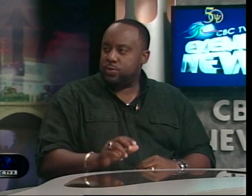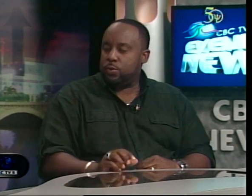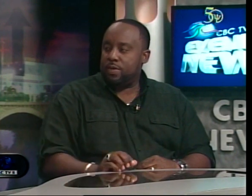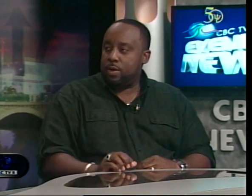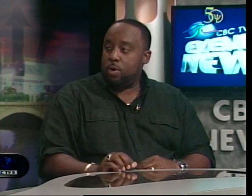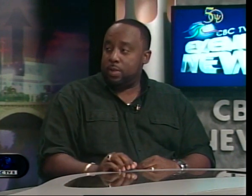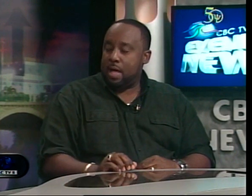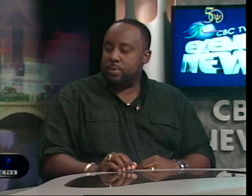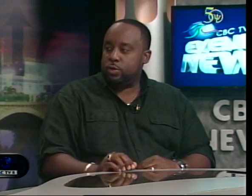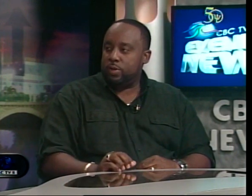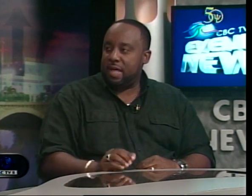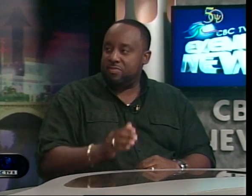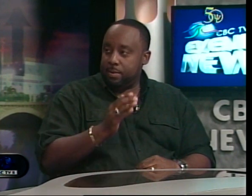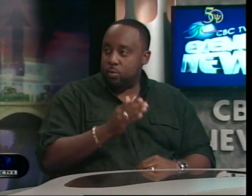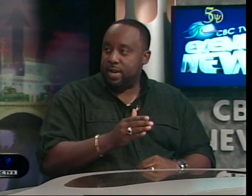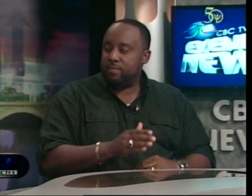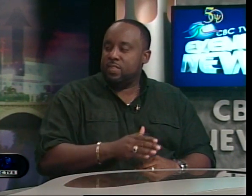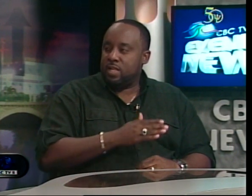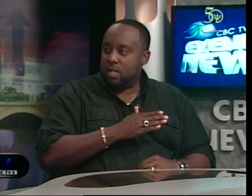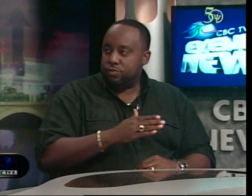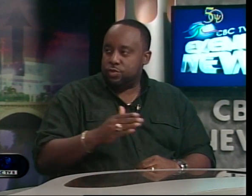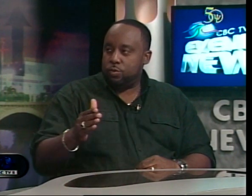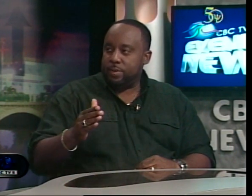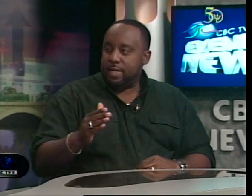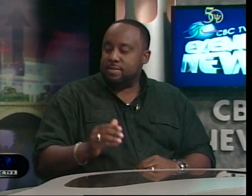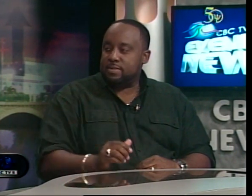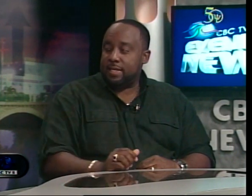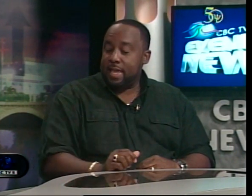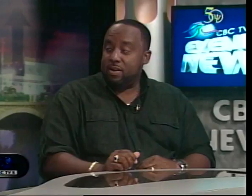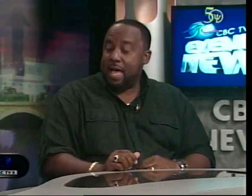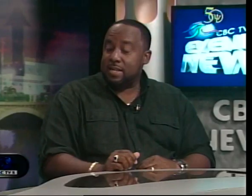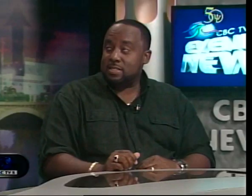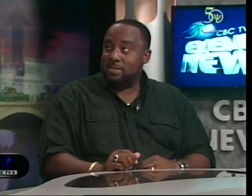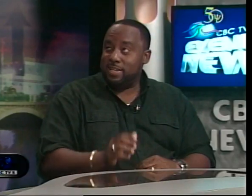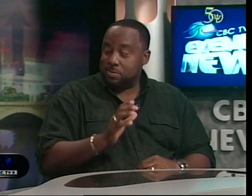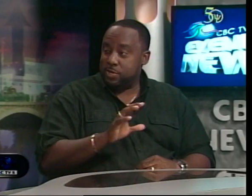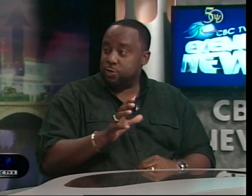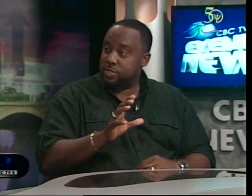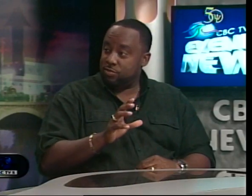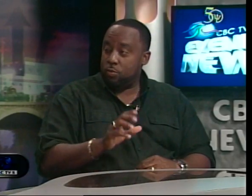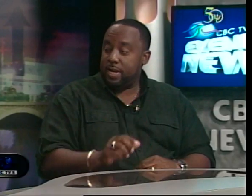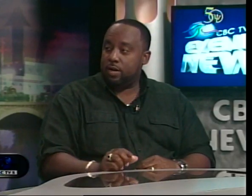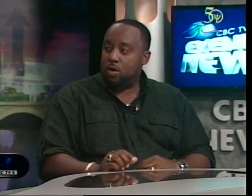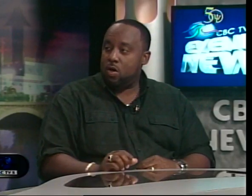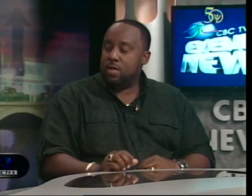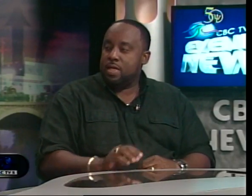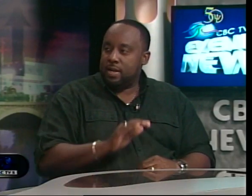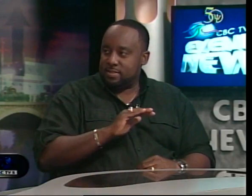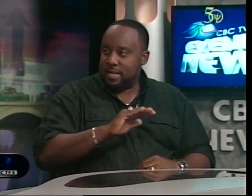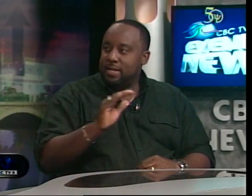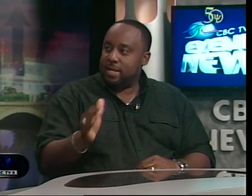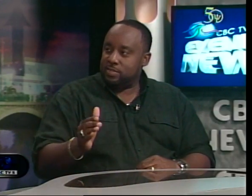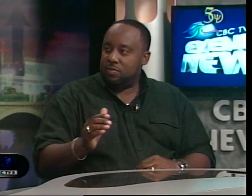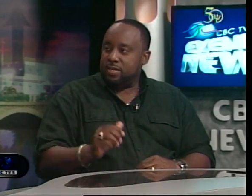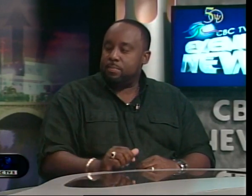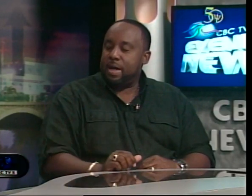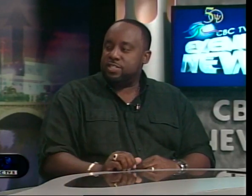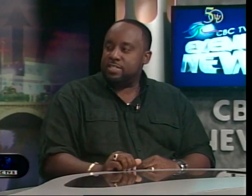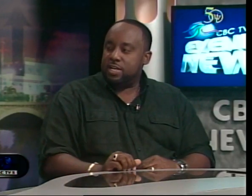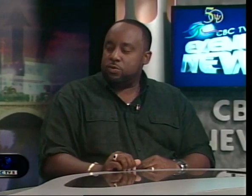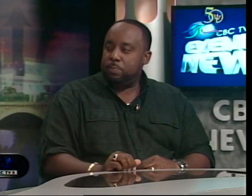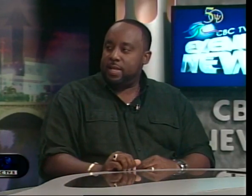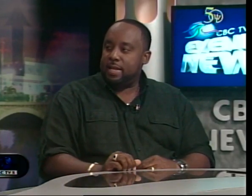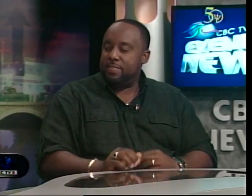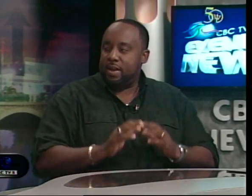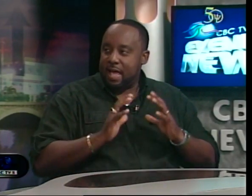hour or so. And then what will happen, you will have a break. Cultural show begins again at intermission, which is around 9 o'clock. The second innings of the match